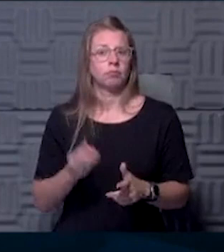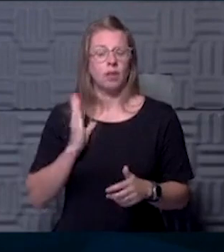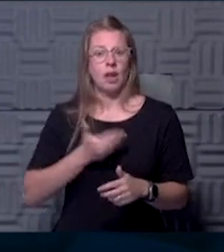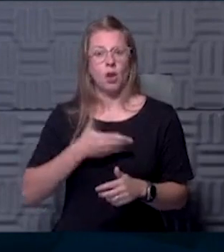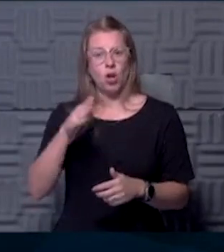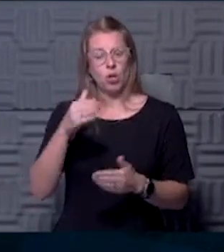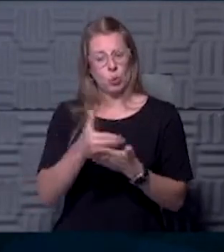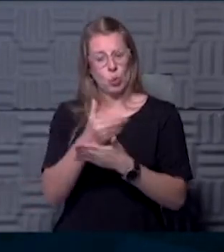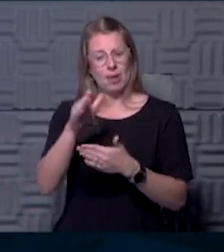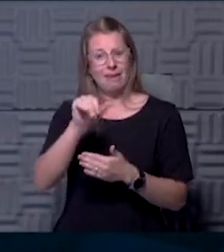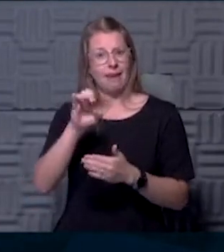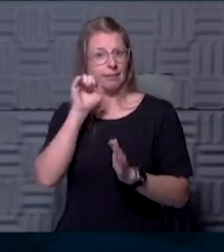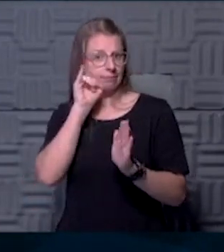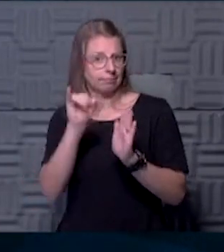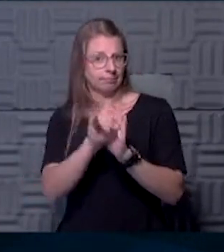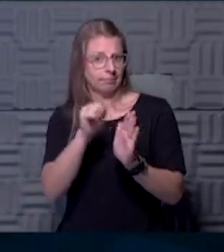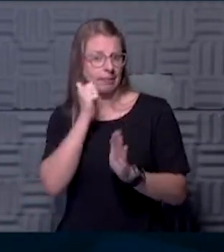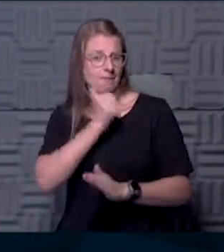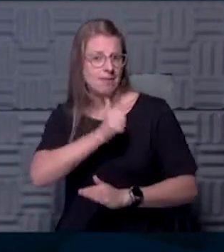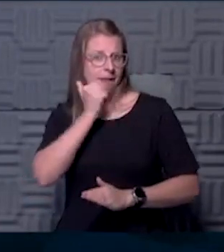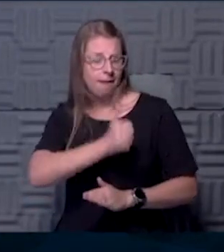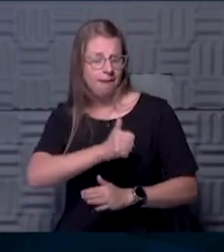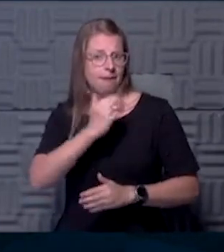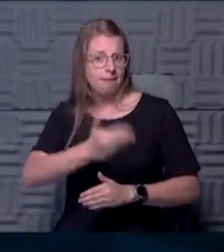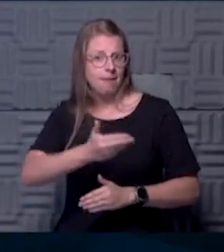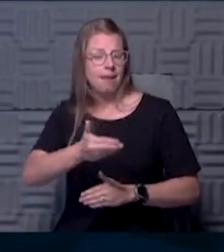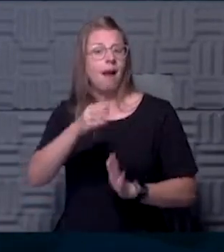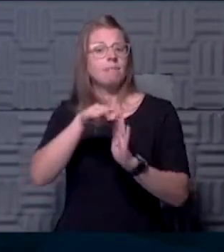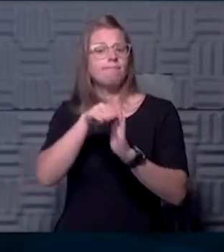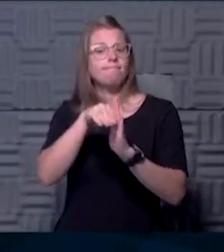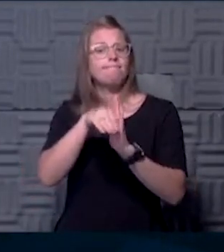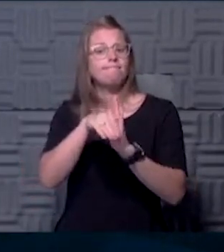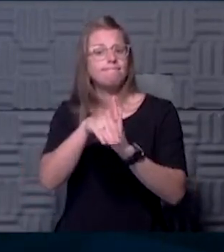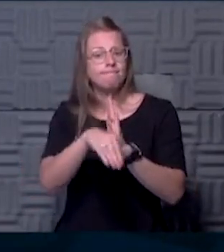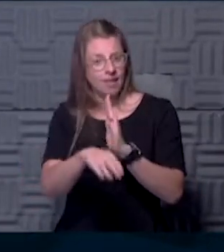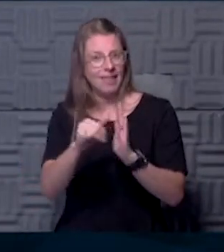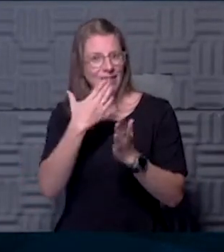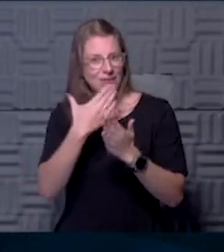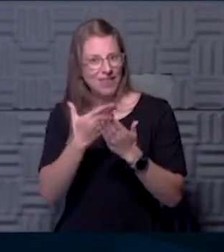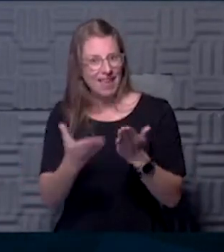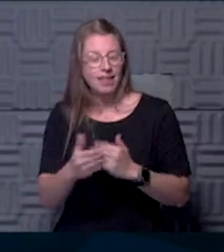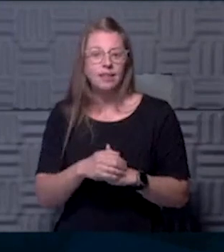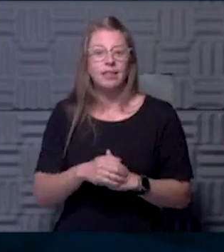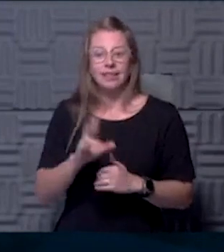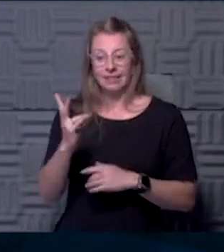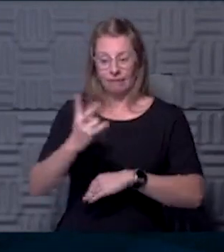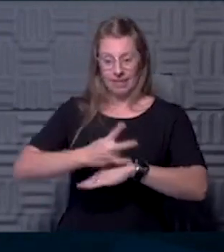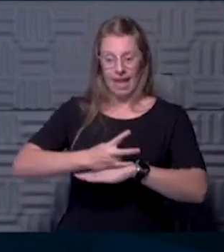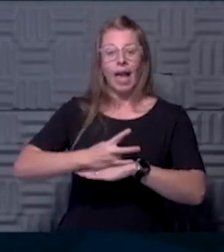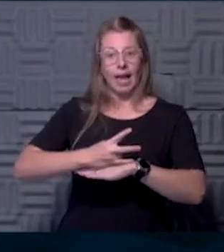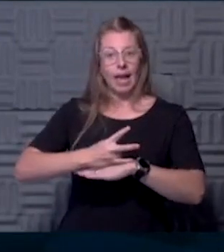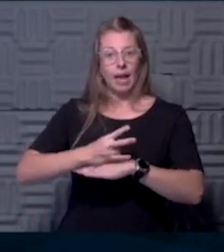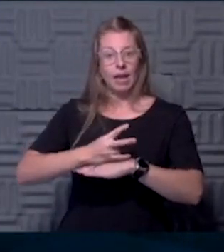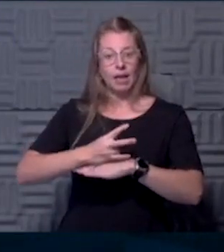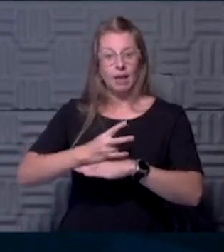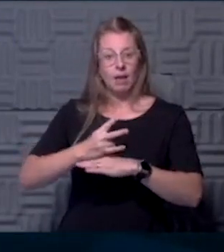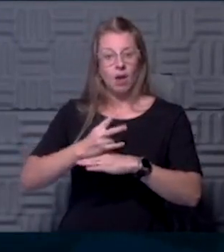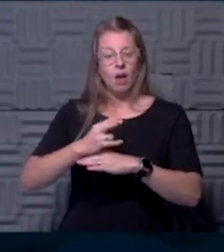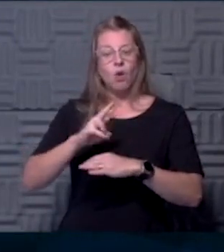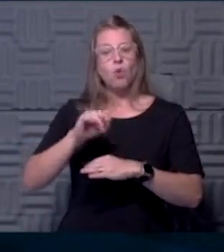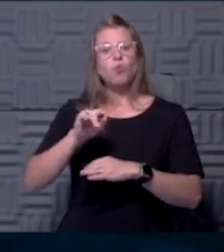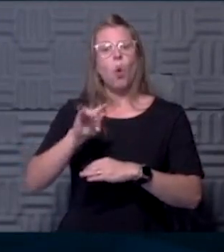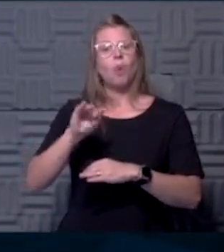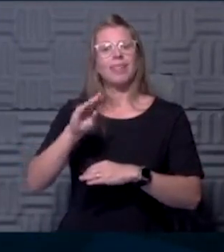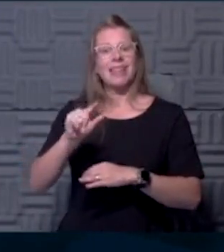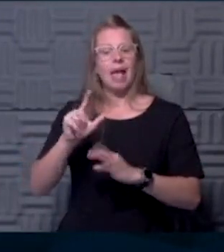cases that we're identifying on a day-to-day basis are actually declining, which is a good thing. We've got our 7-day rolling averages here. You